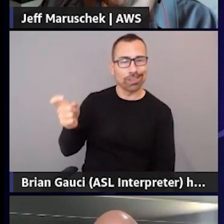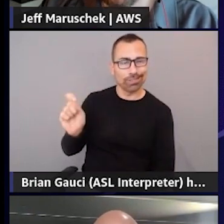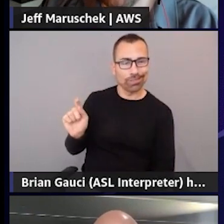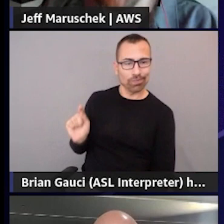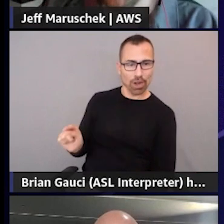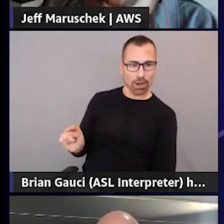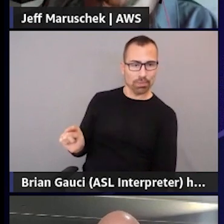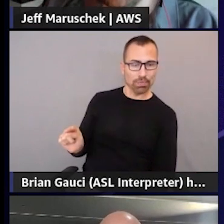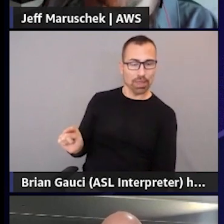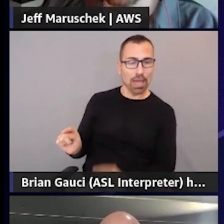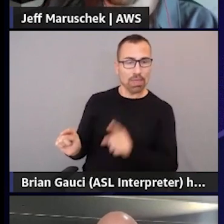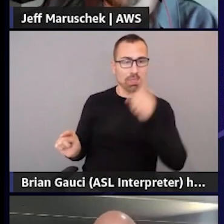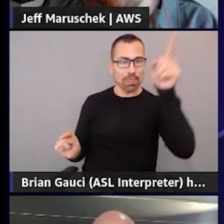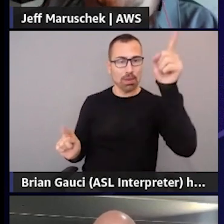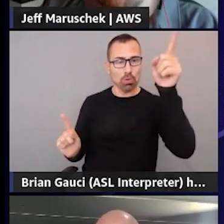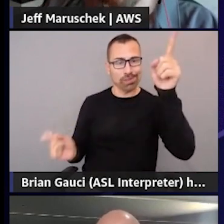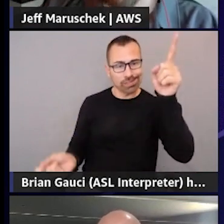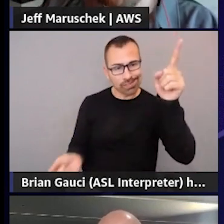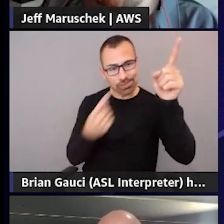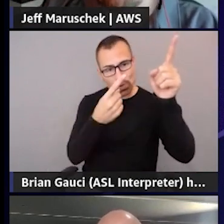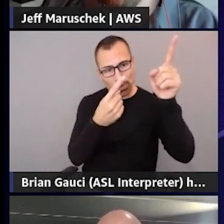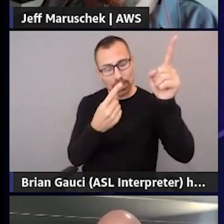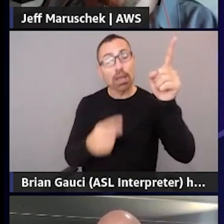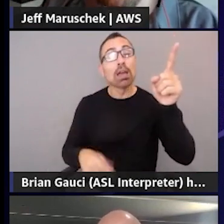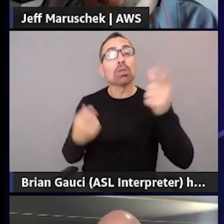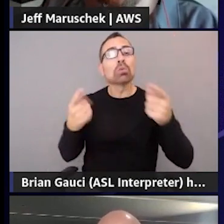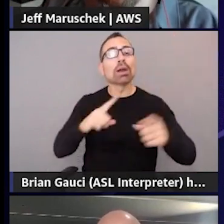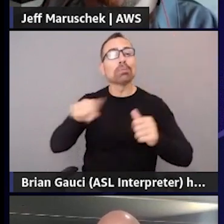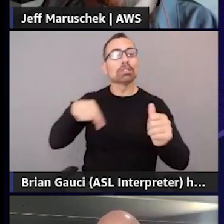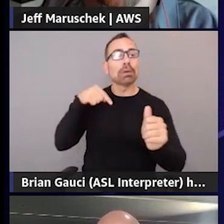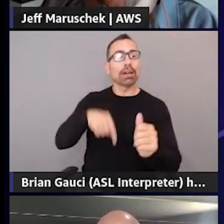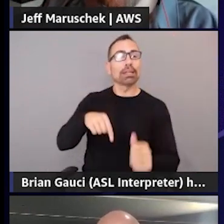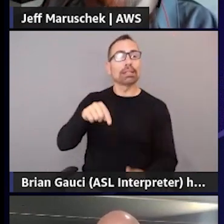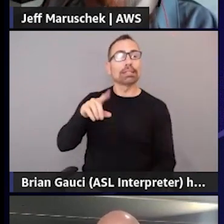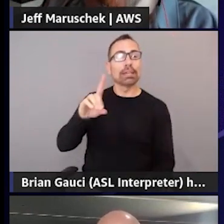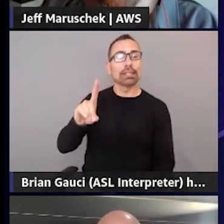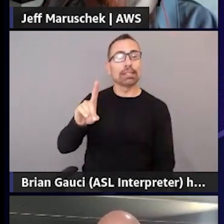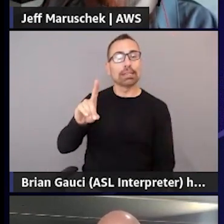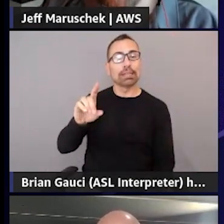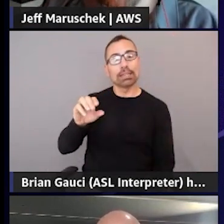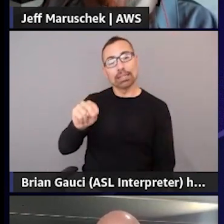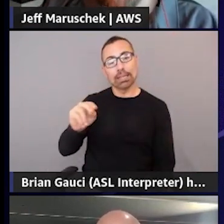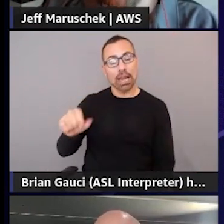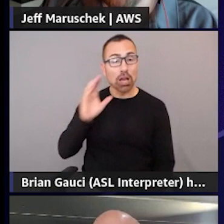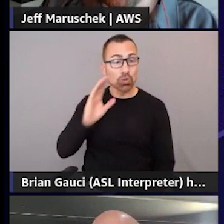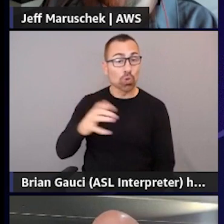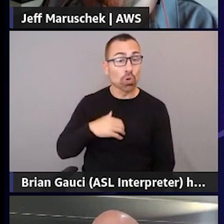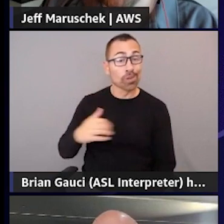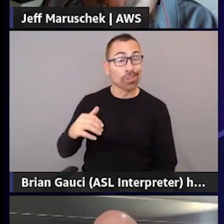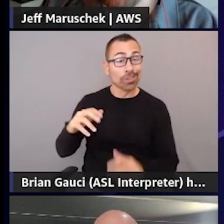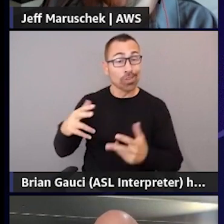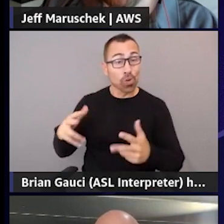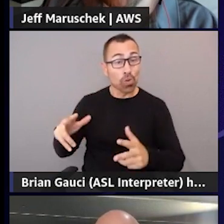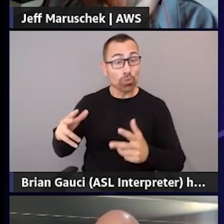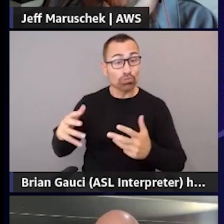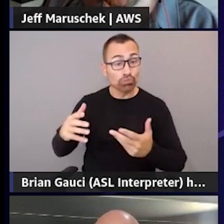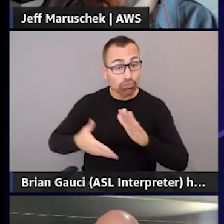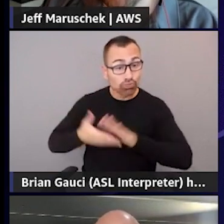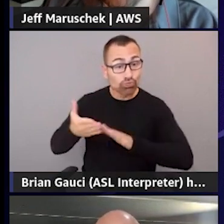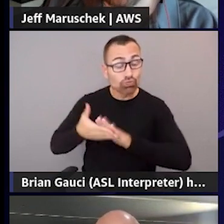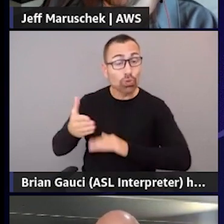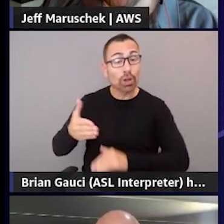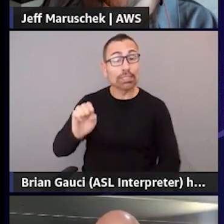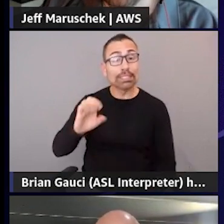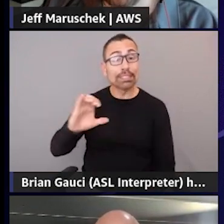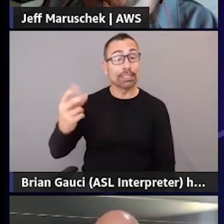and then what happens behind the scenes is DMS will launch an EC2 instance on your behalf, and it'll perform the assessment